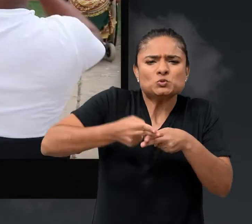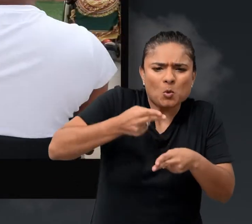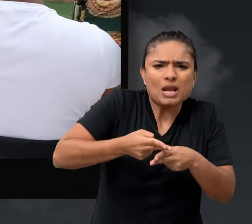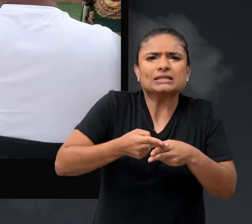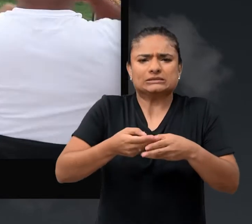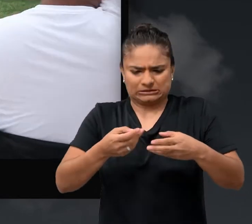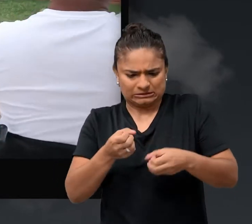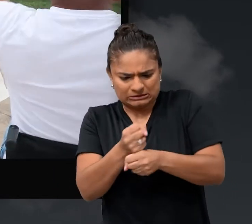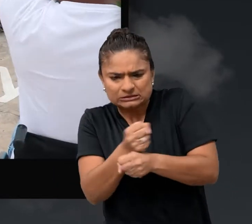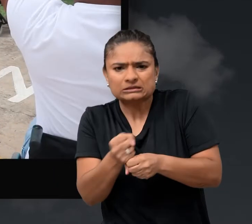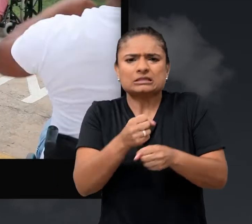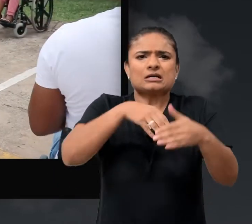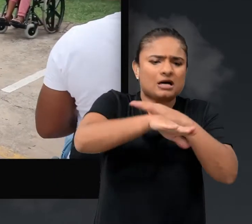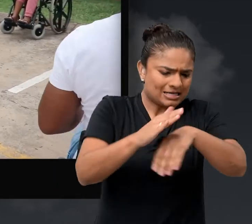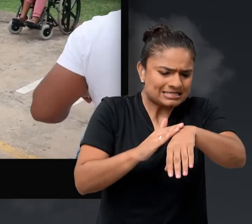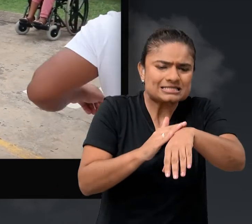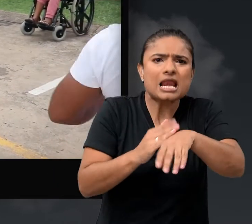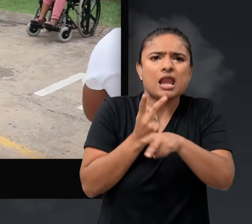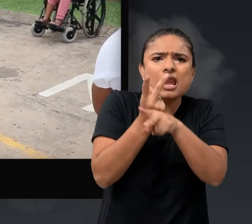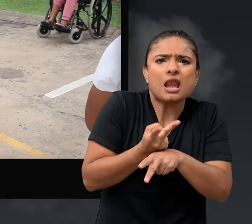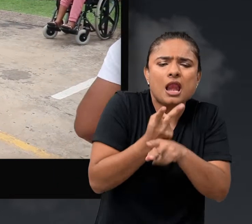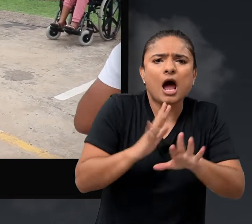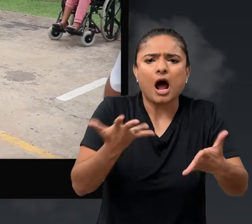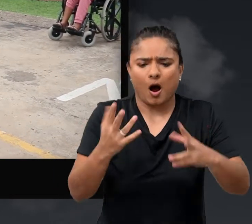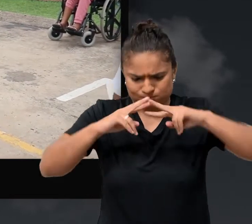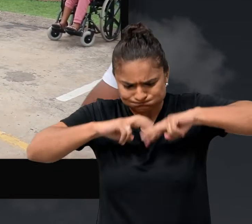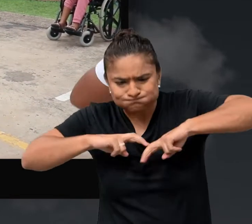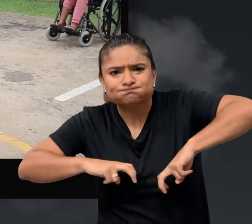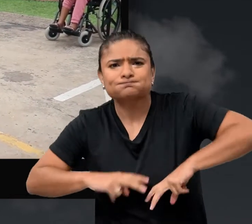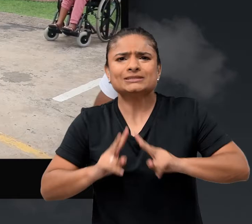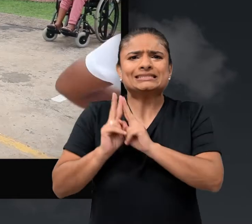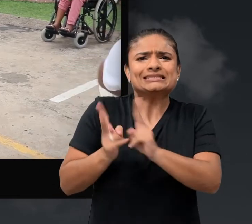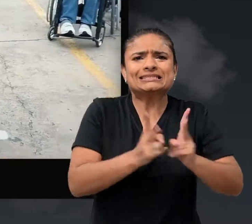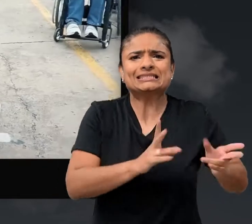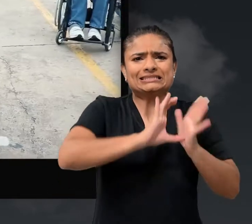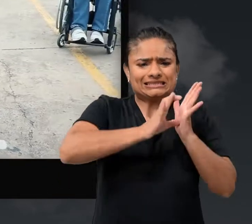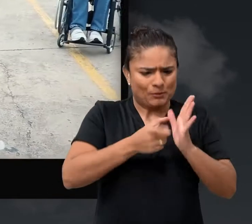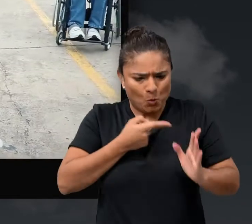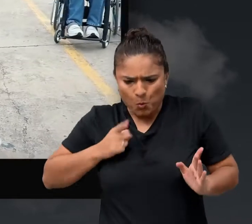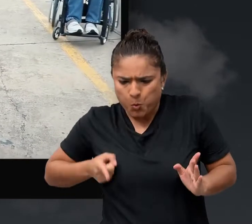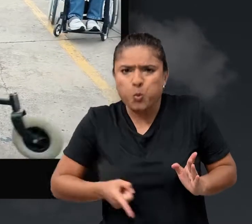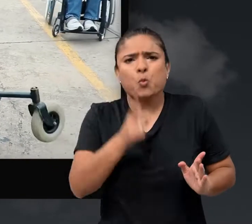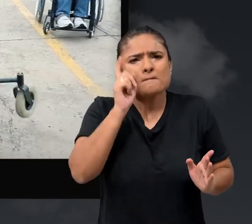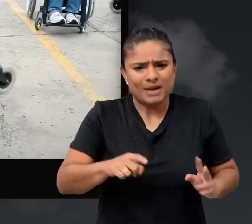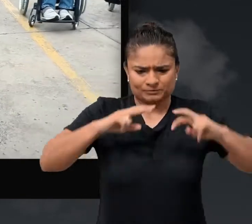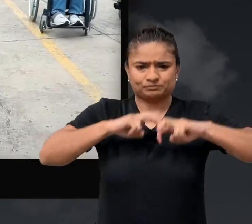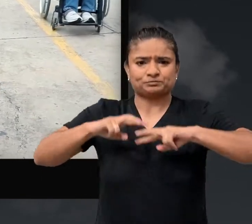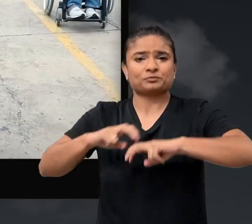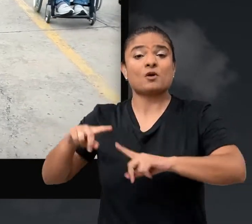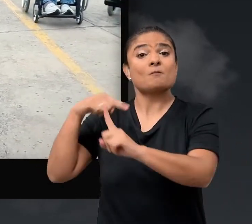skin, how to stay mentally sharp and positive.